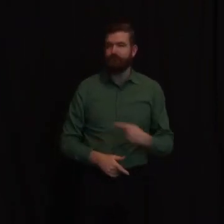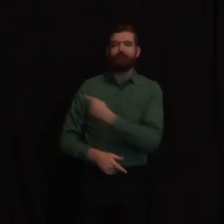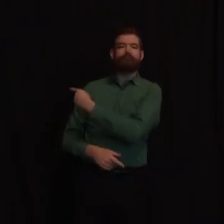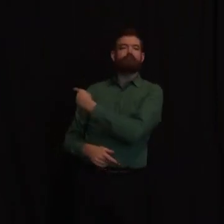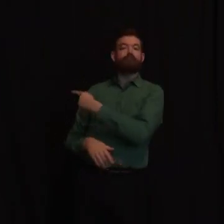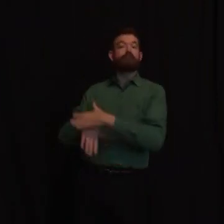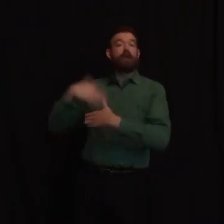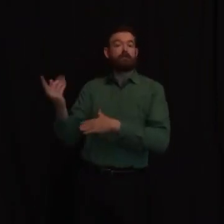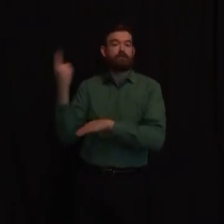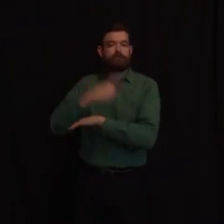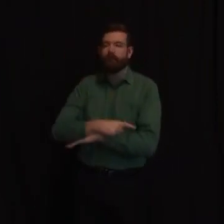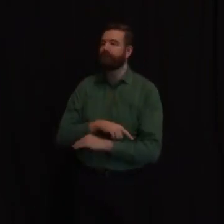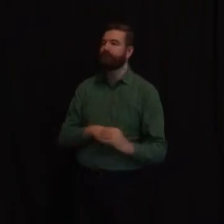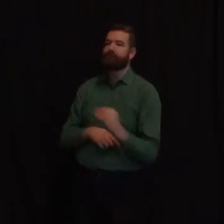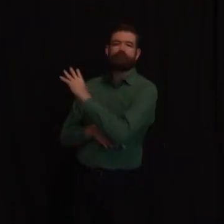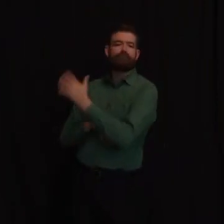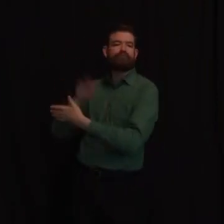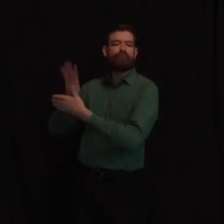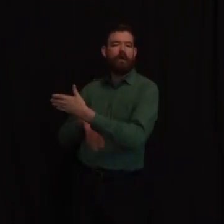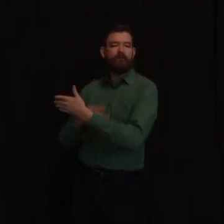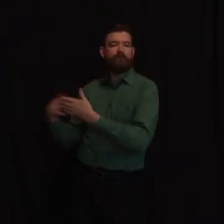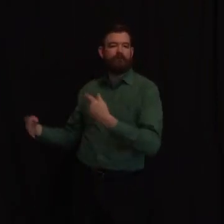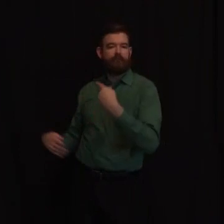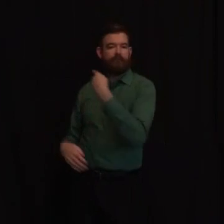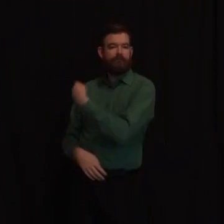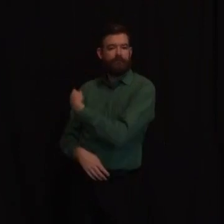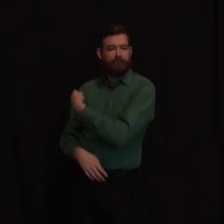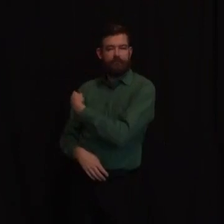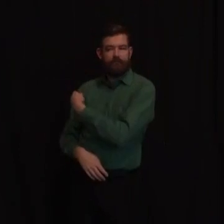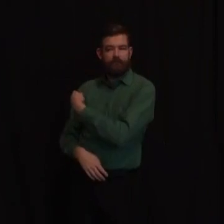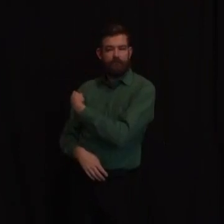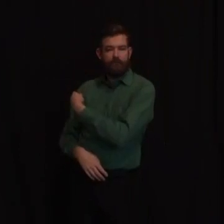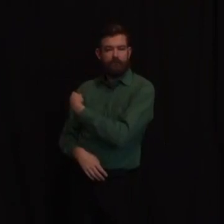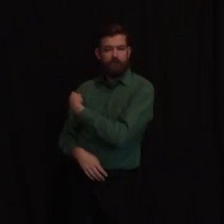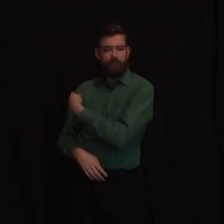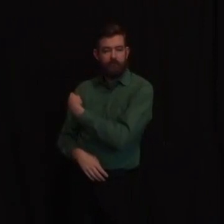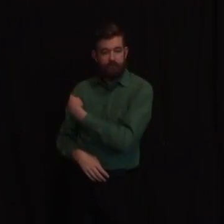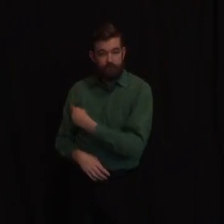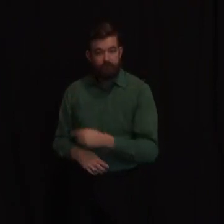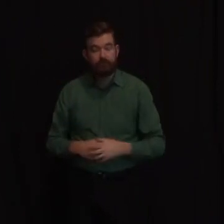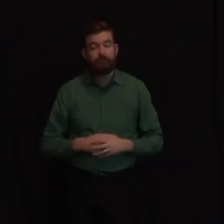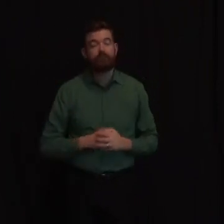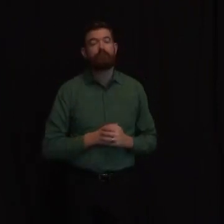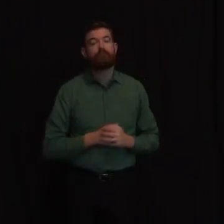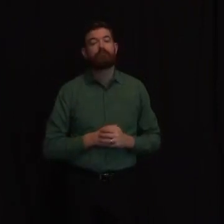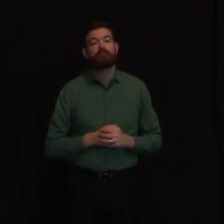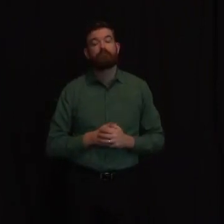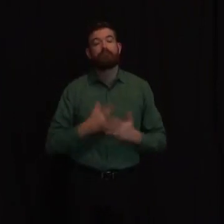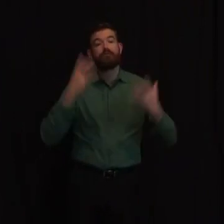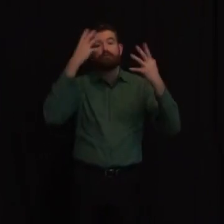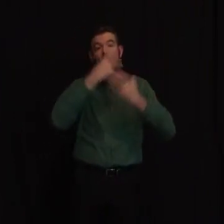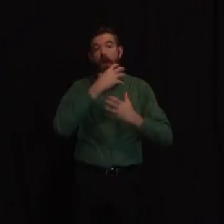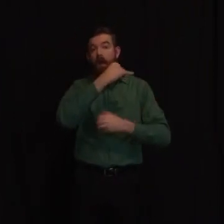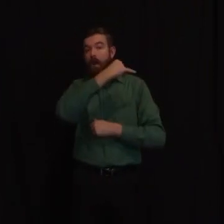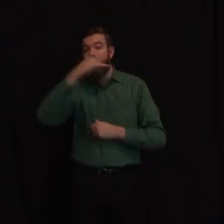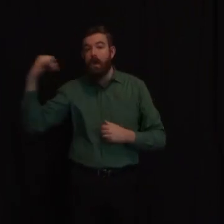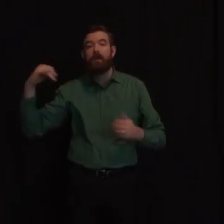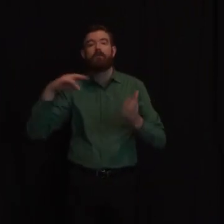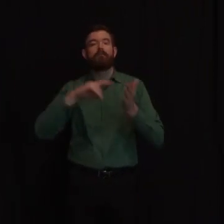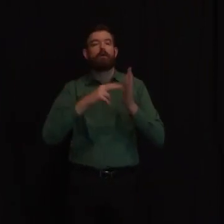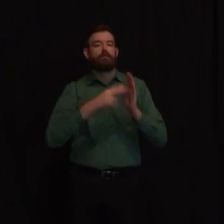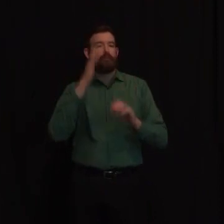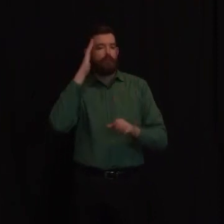We can see the dark lines are the cases, the beds that are full. The gray lines